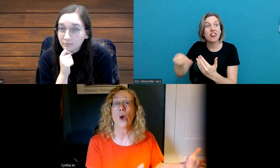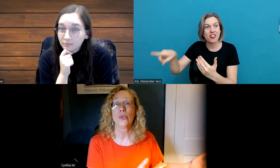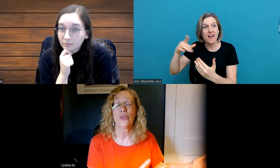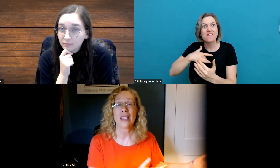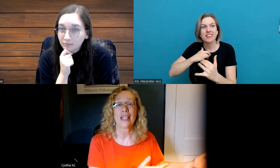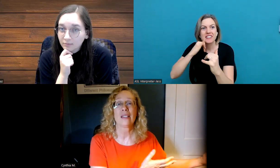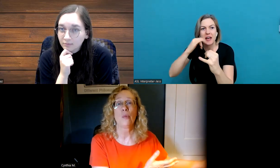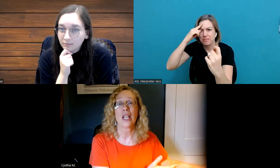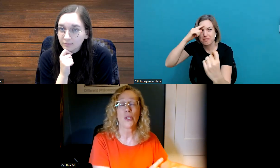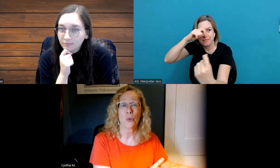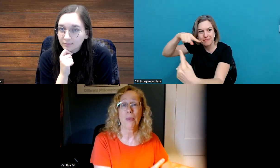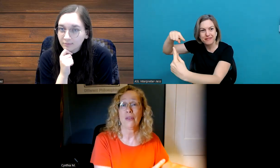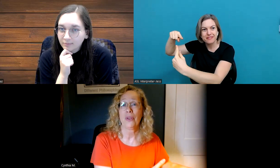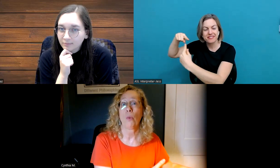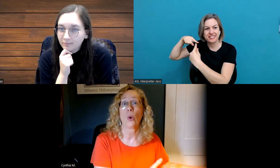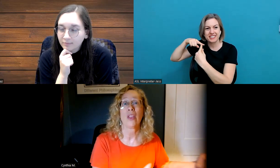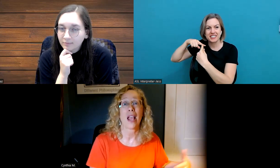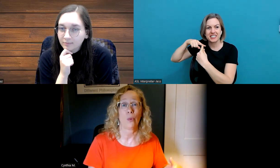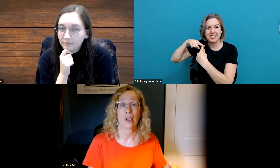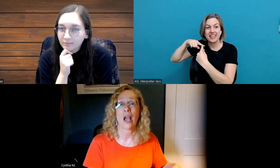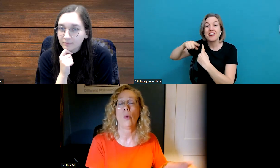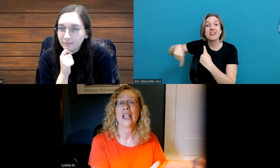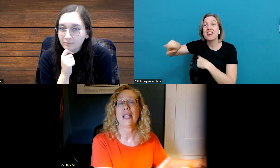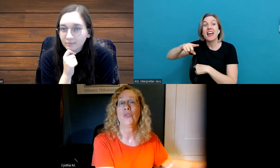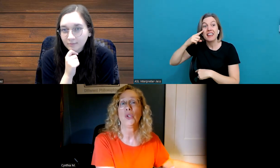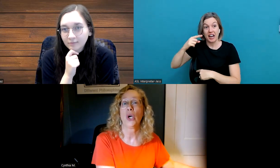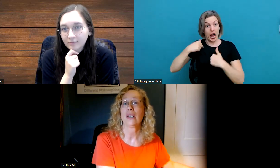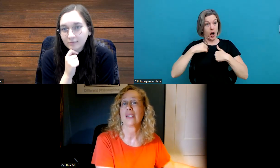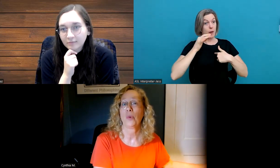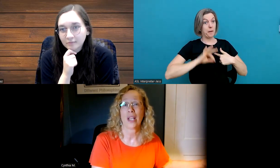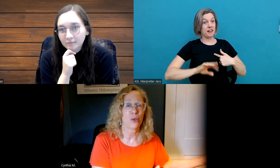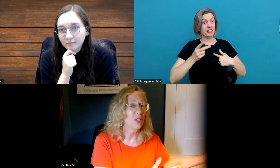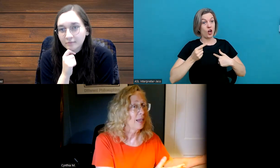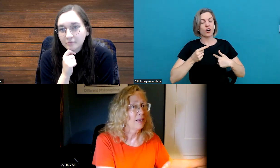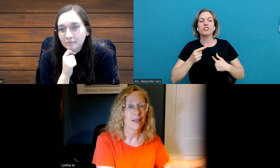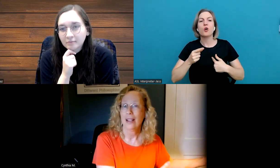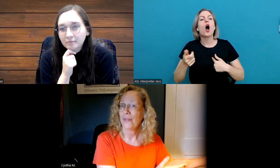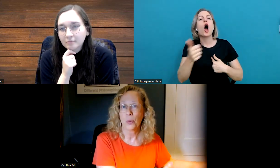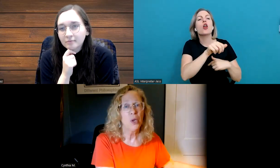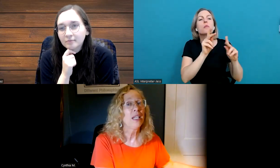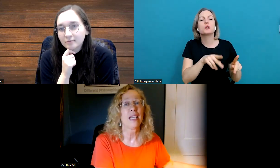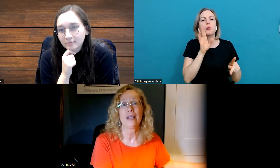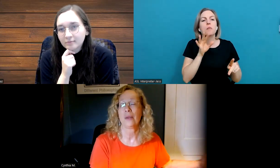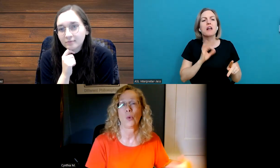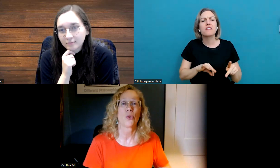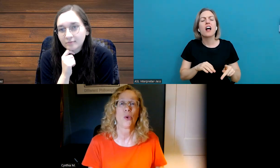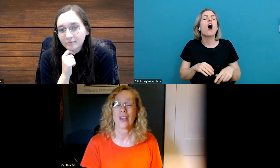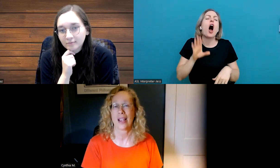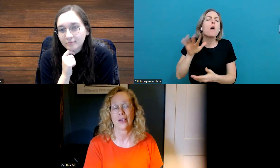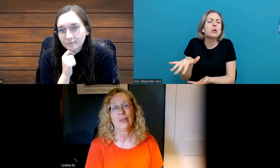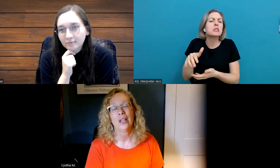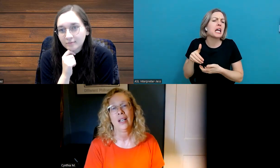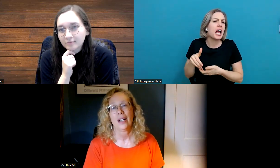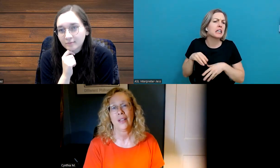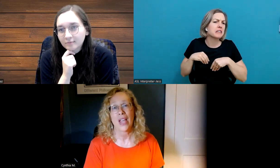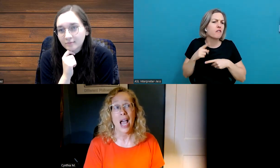we were also thinking someone else will benefit more than I would. I want to give the dog to someone else that really needs it more so than I